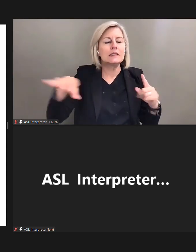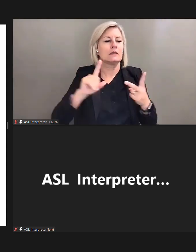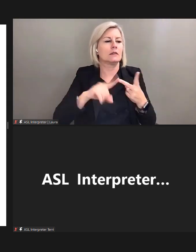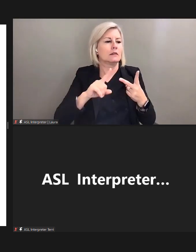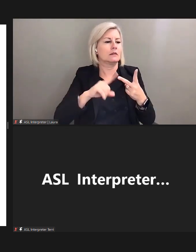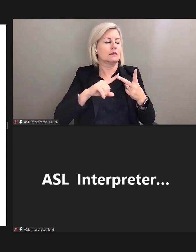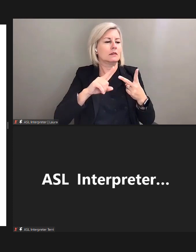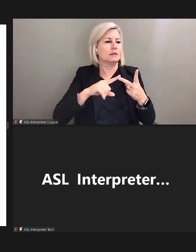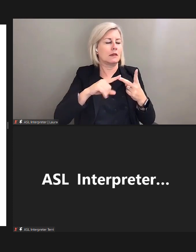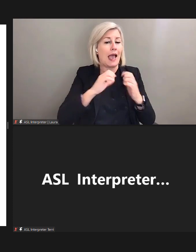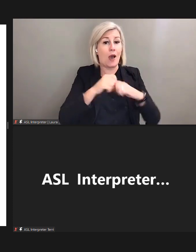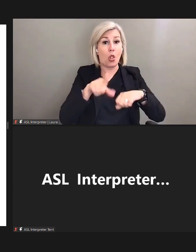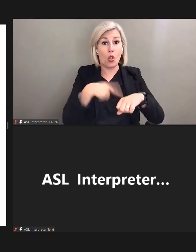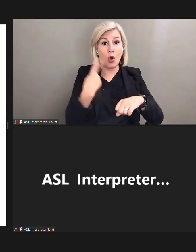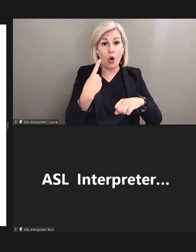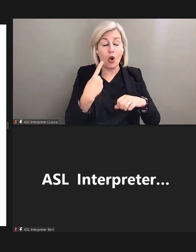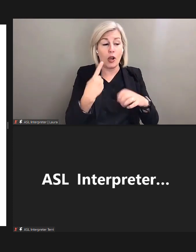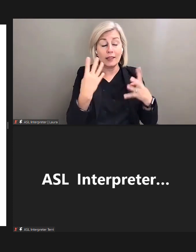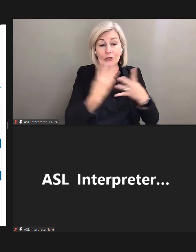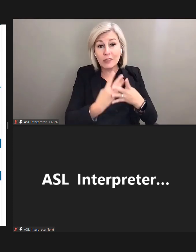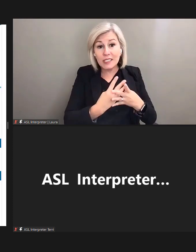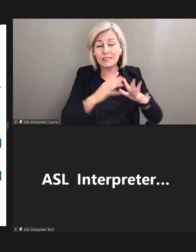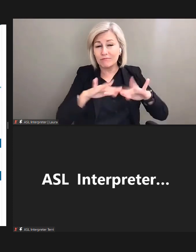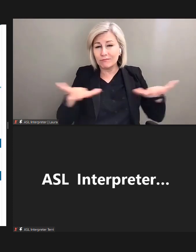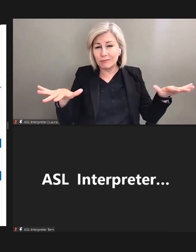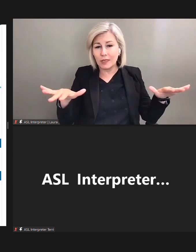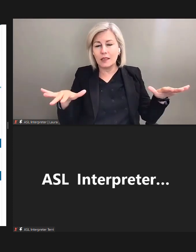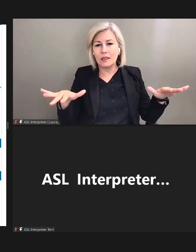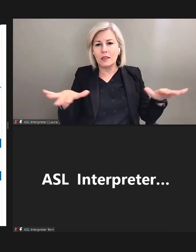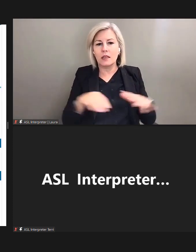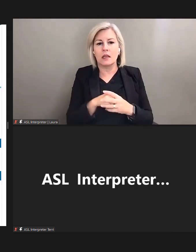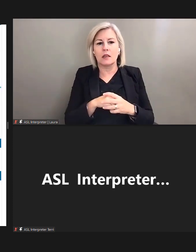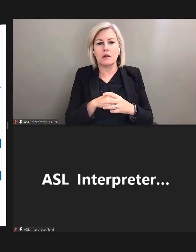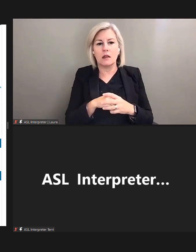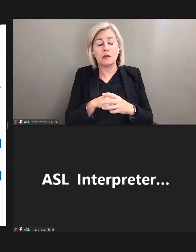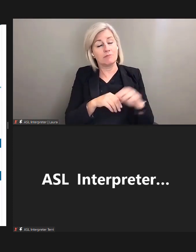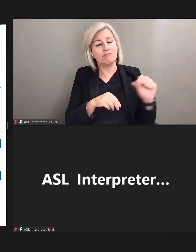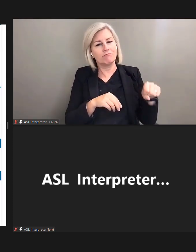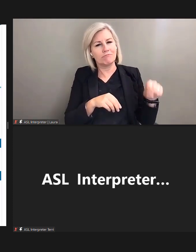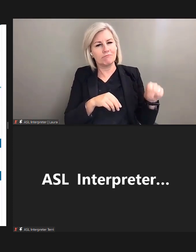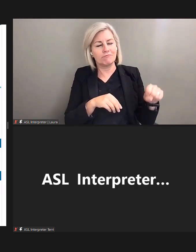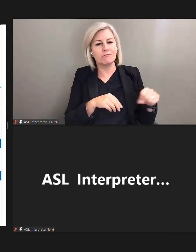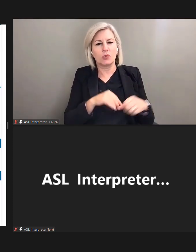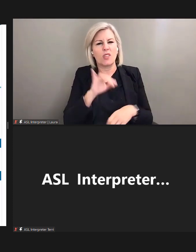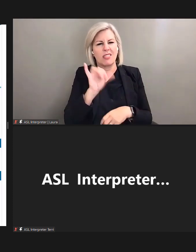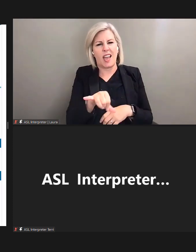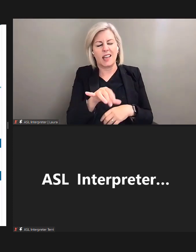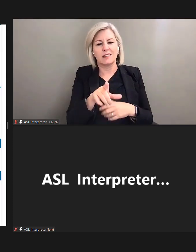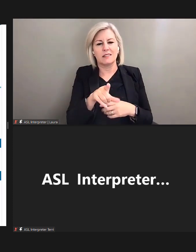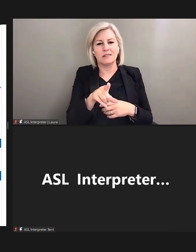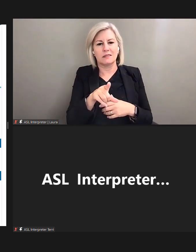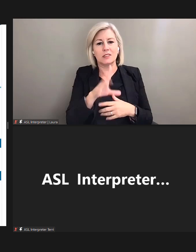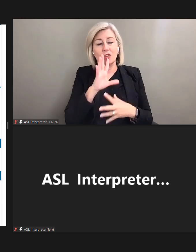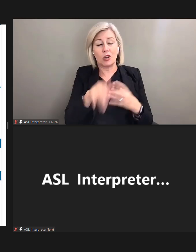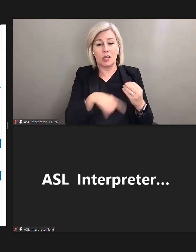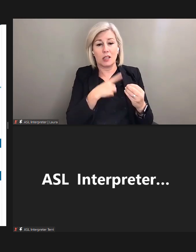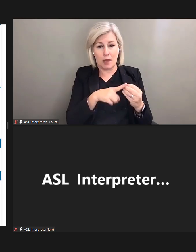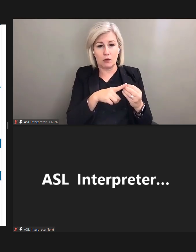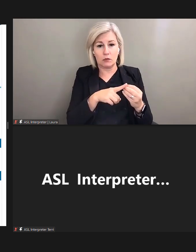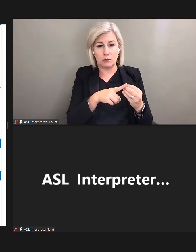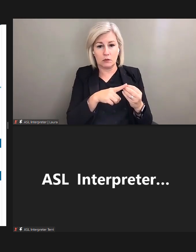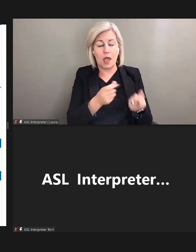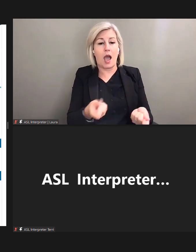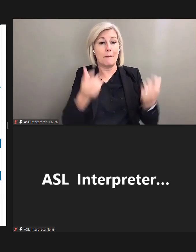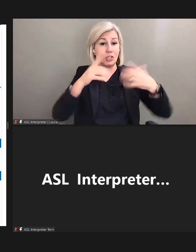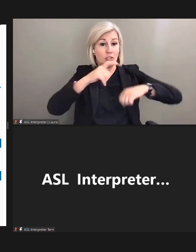to length of time that it screens. And so, yes, that does refer to the